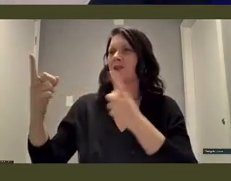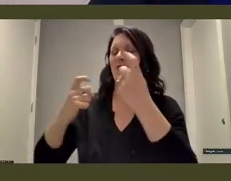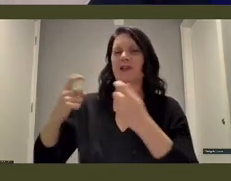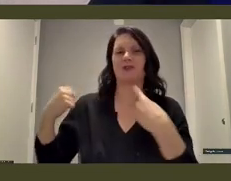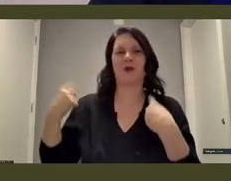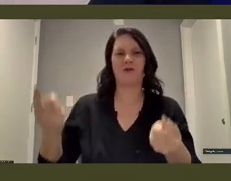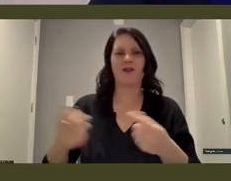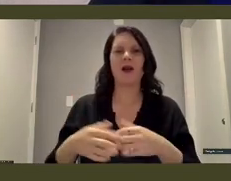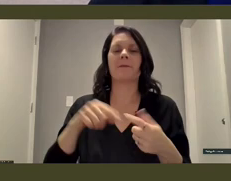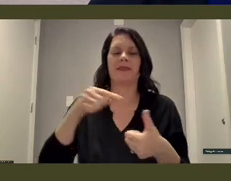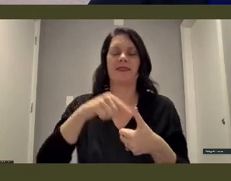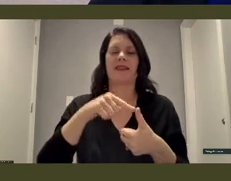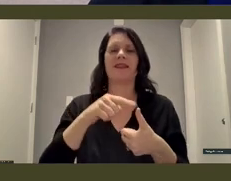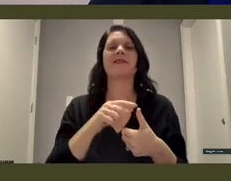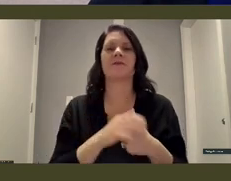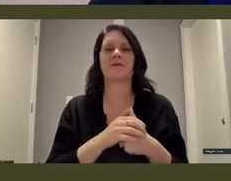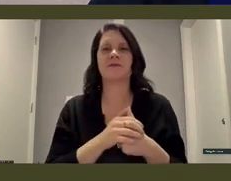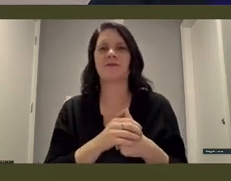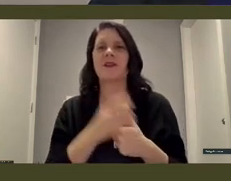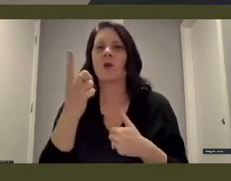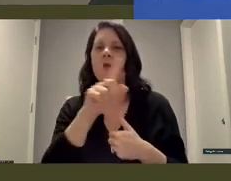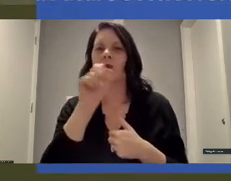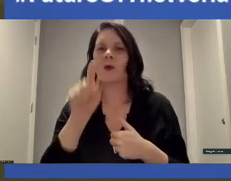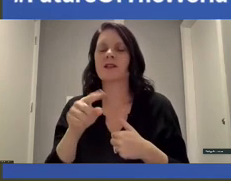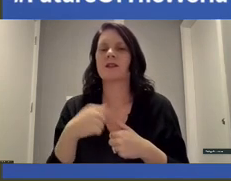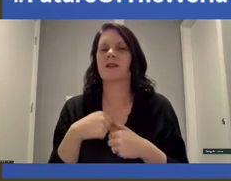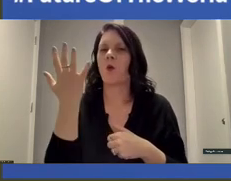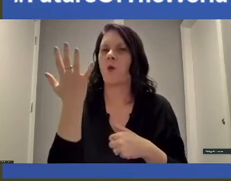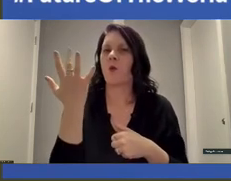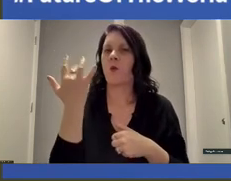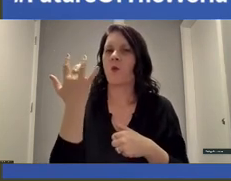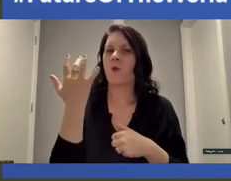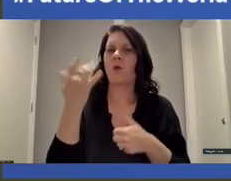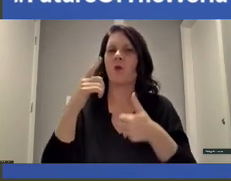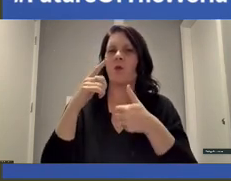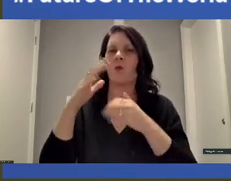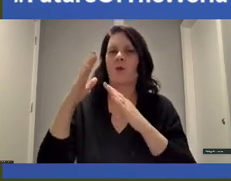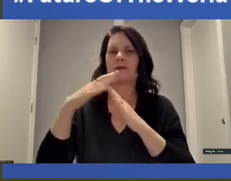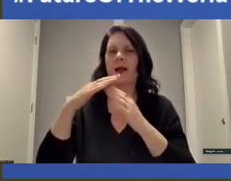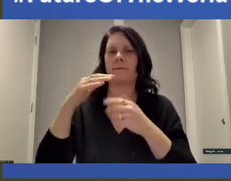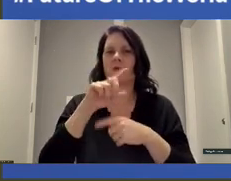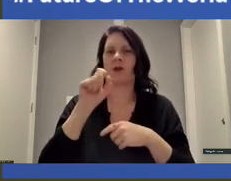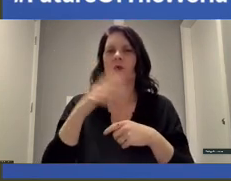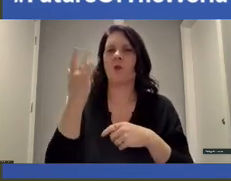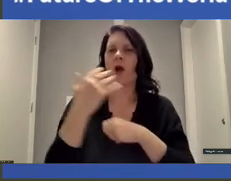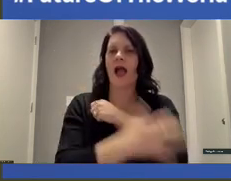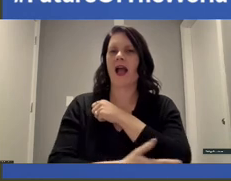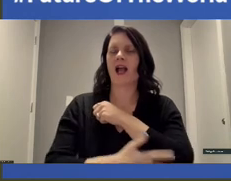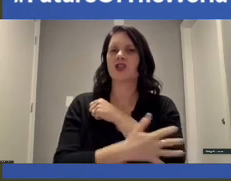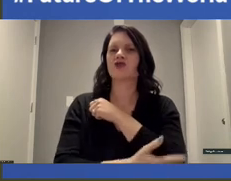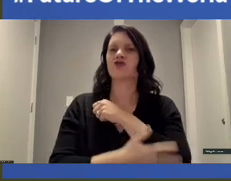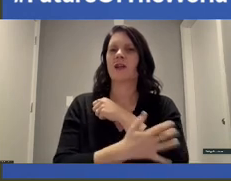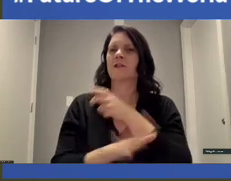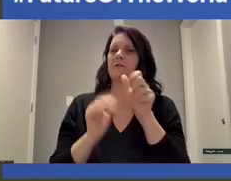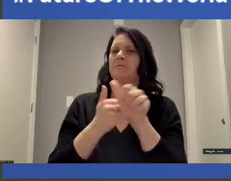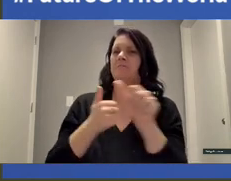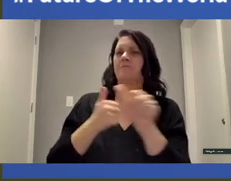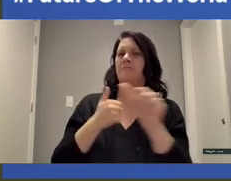in Islamabad, and it says, why are countries reluctant to have legally binding agreements if they are serious